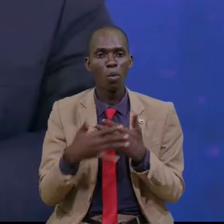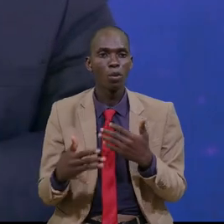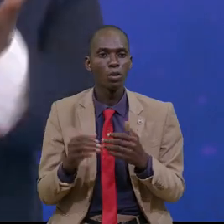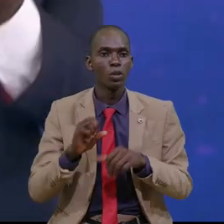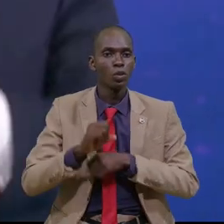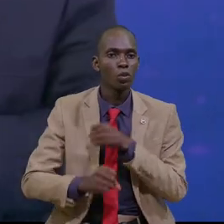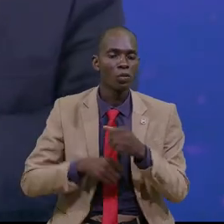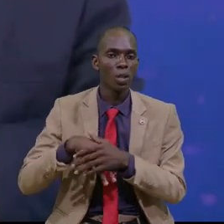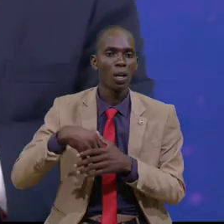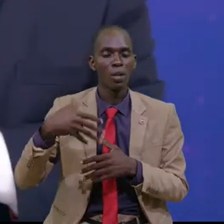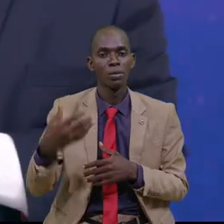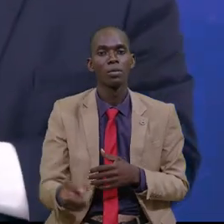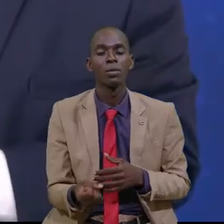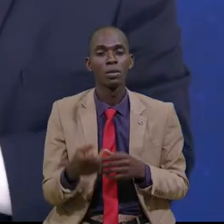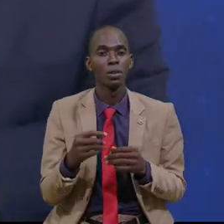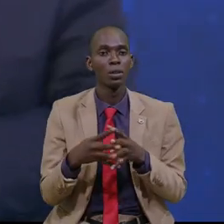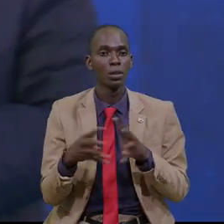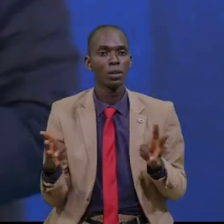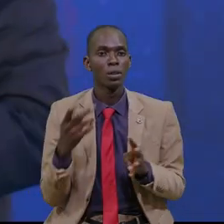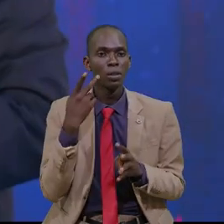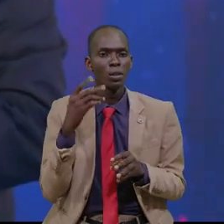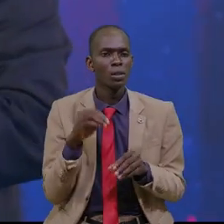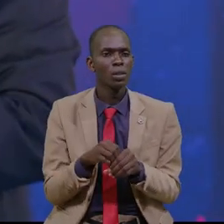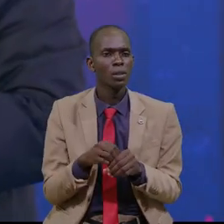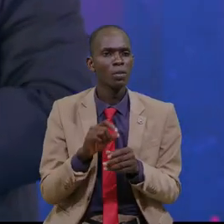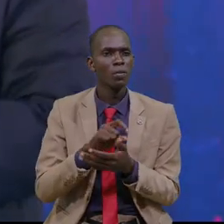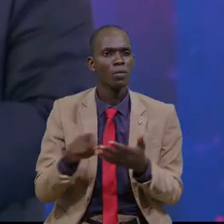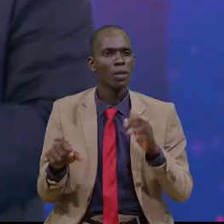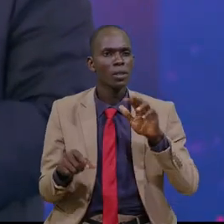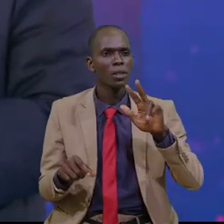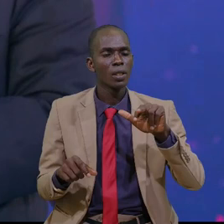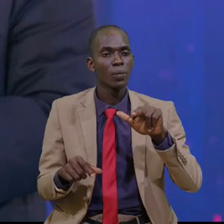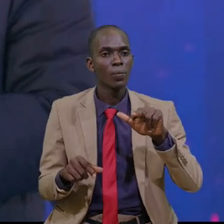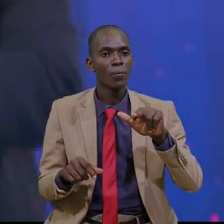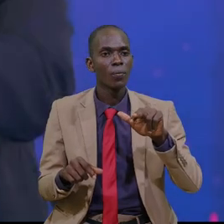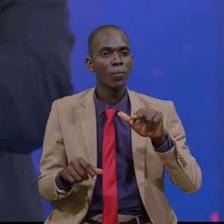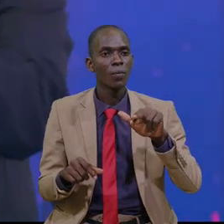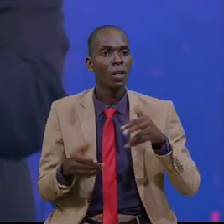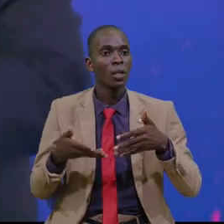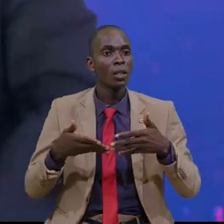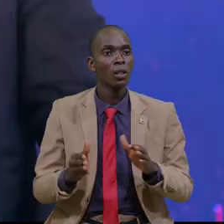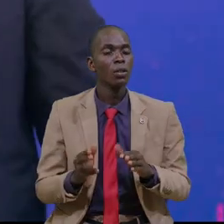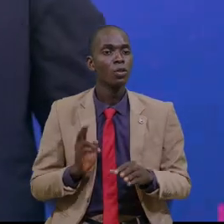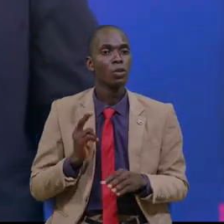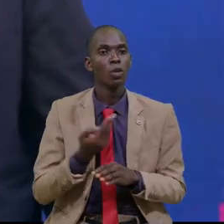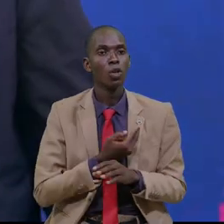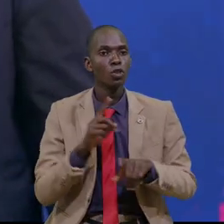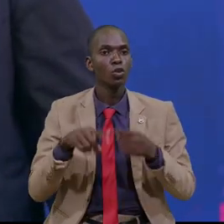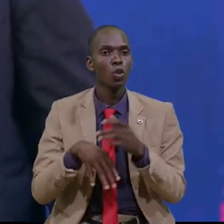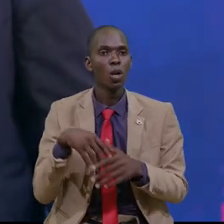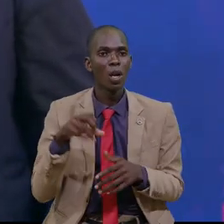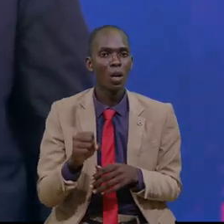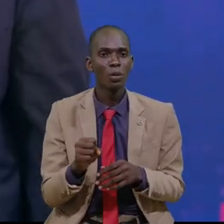the gate. In verse 13, it says, let us go forth therefore unto him without